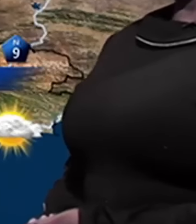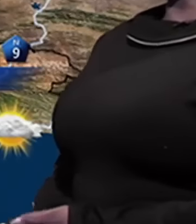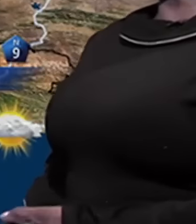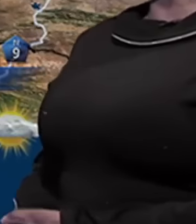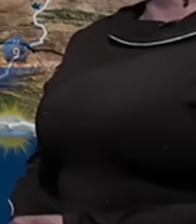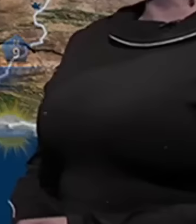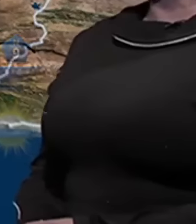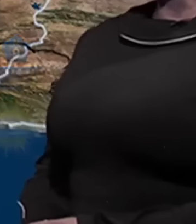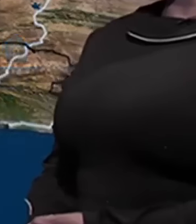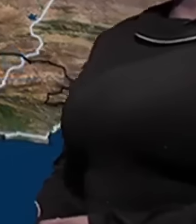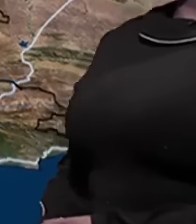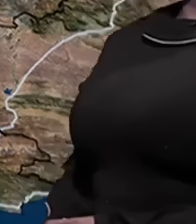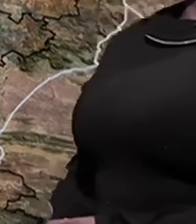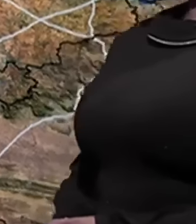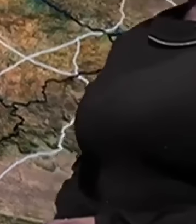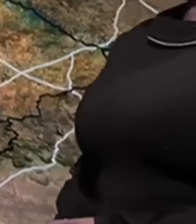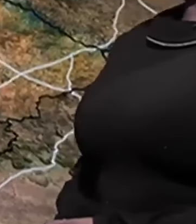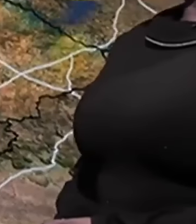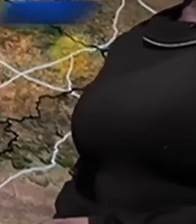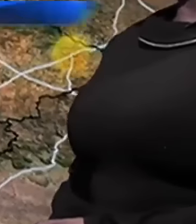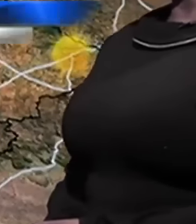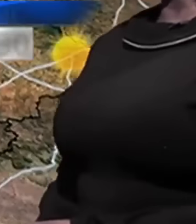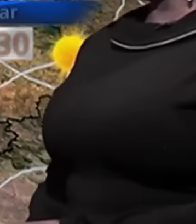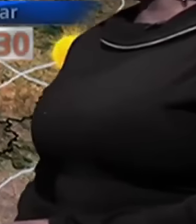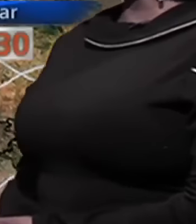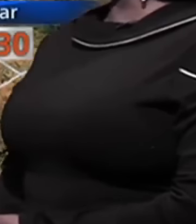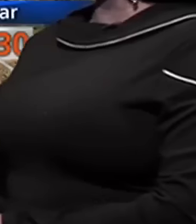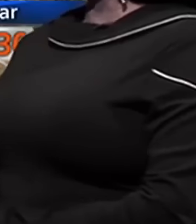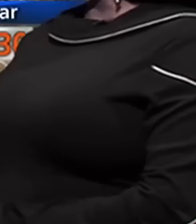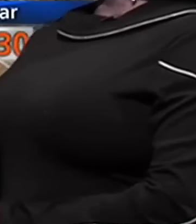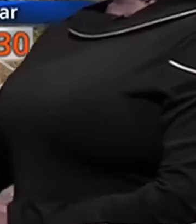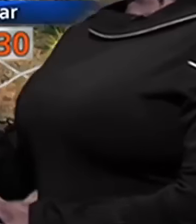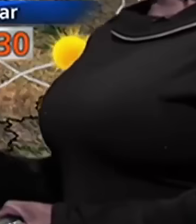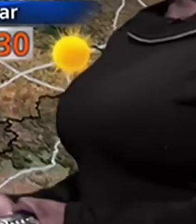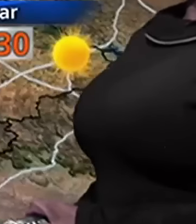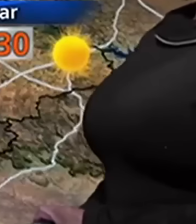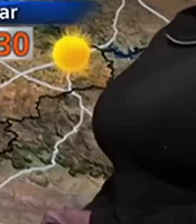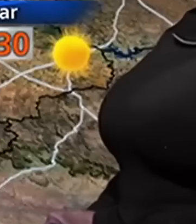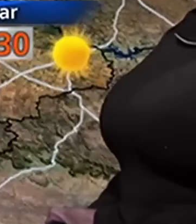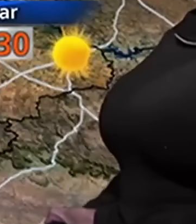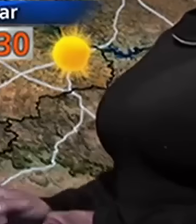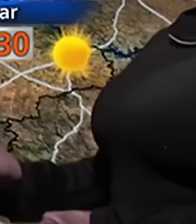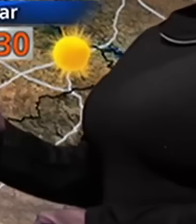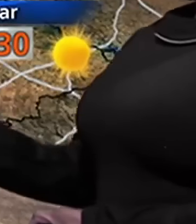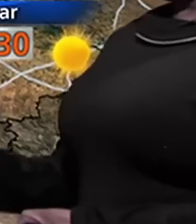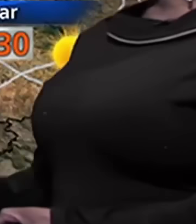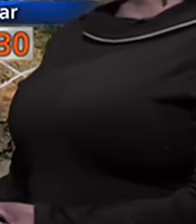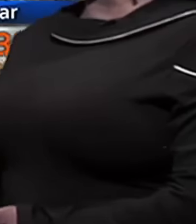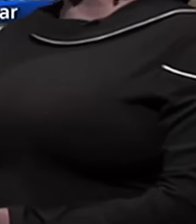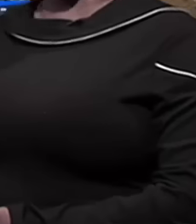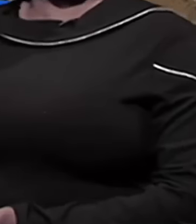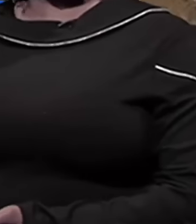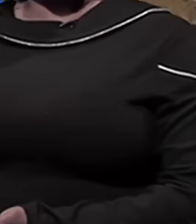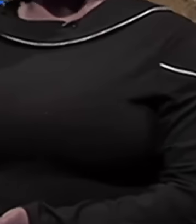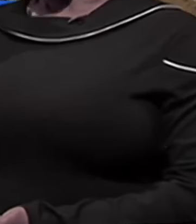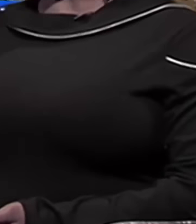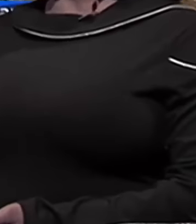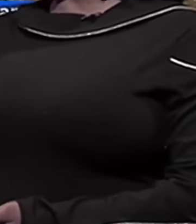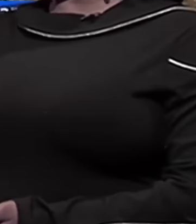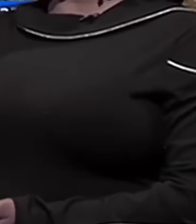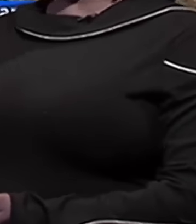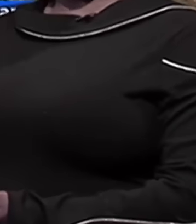be go fisha kudu ga re lebella jwale go provinceng ya Northern Cape go la go sasa re itemogela re le gona go tla be go ntse go fisha le tla be le tswele dikarolong tše ntšanaga